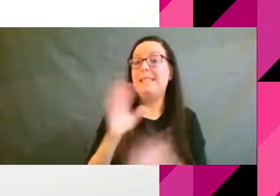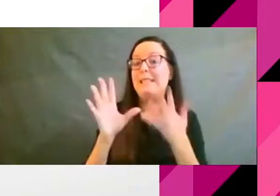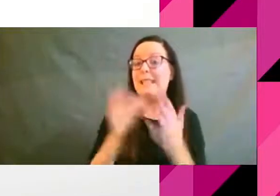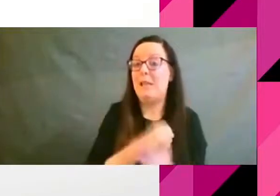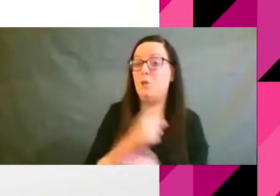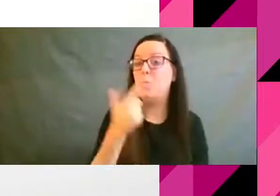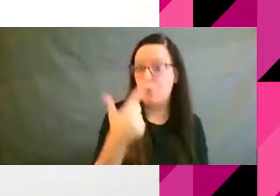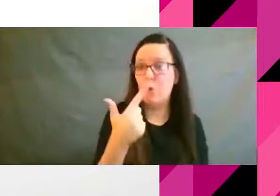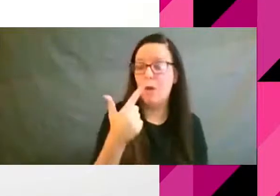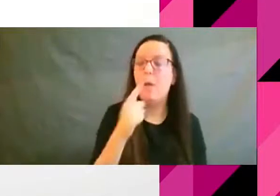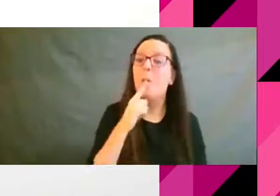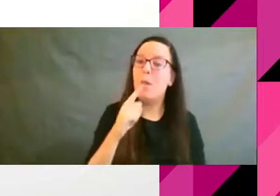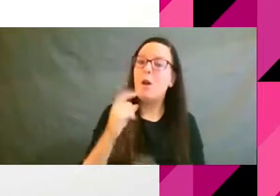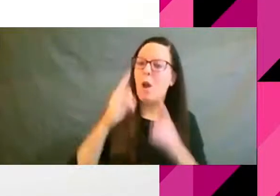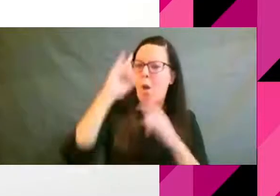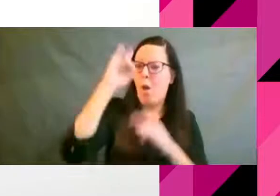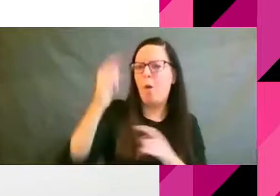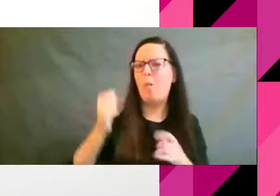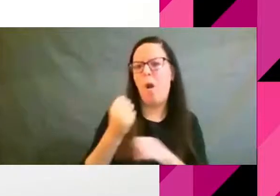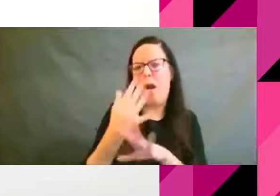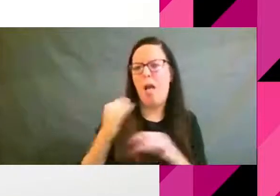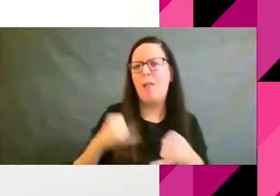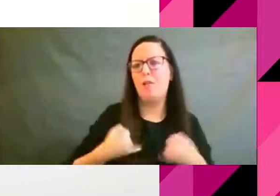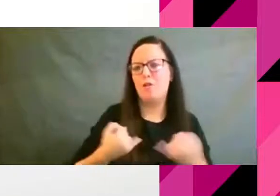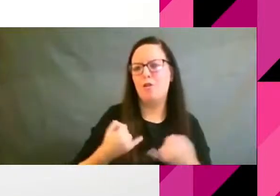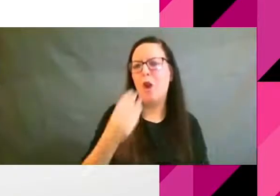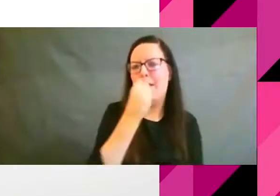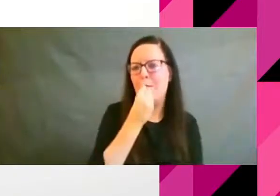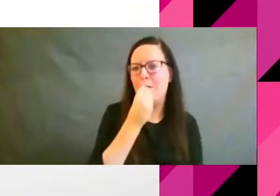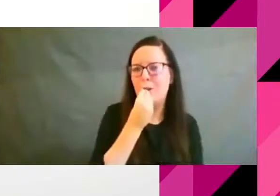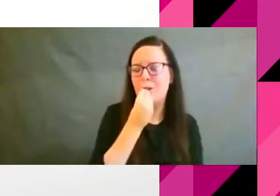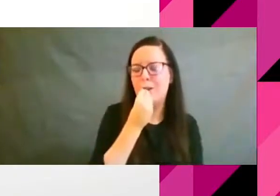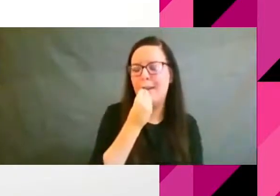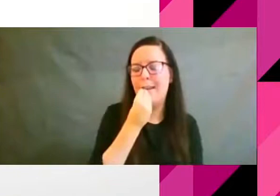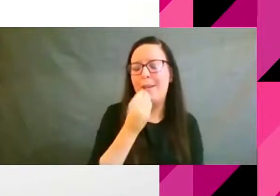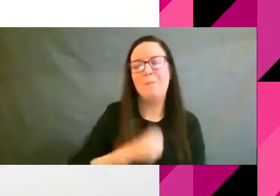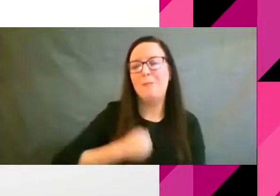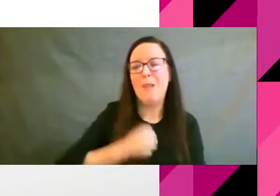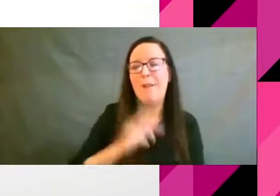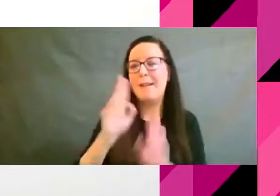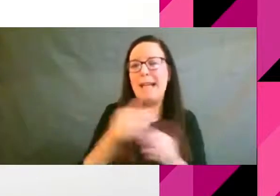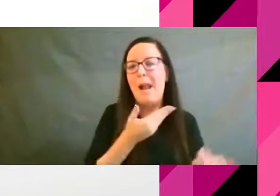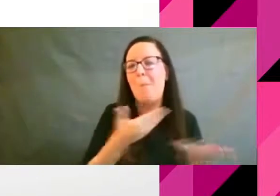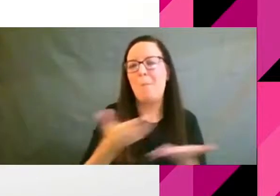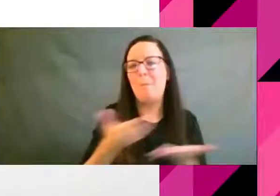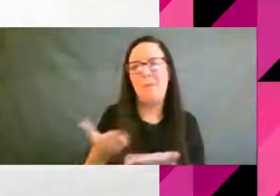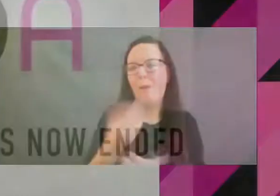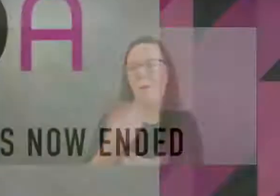enjoy your lunch. And I'm only sorry we can't provide the catering this year. Thank you to you all.